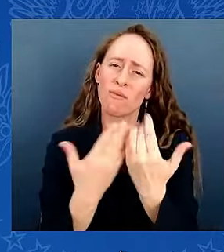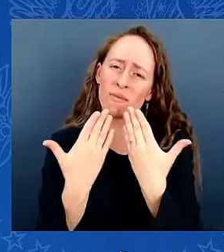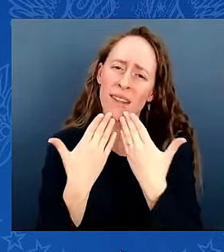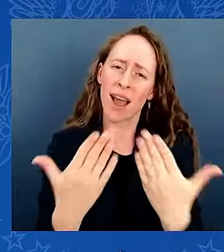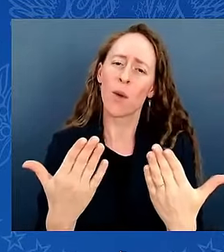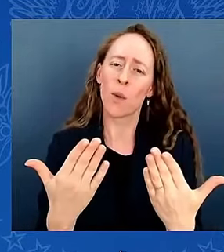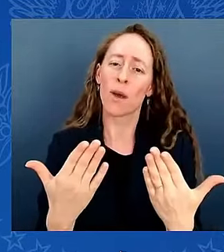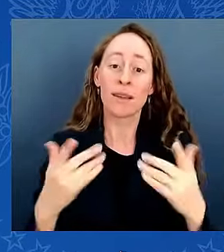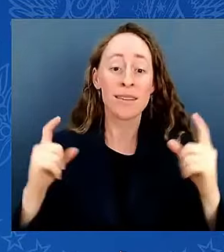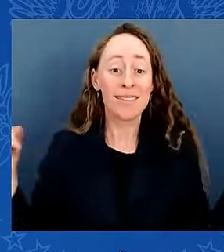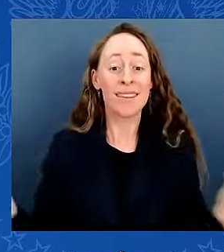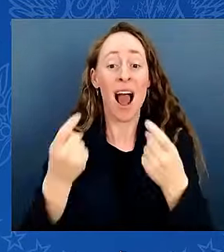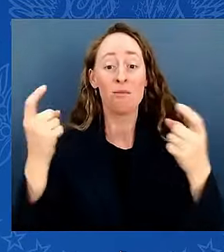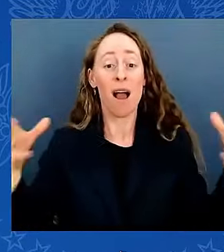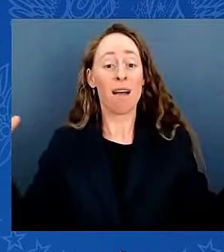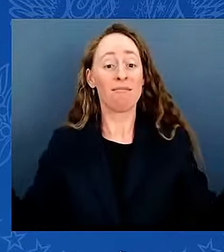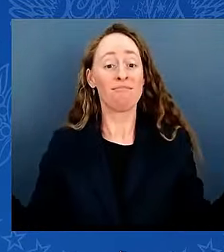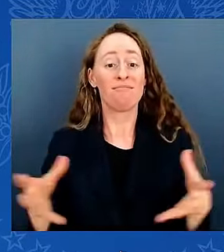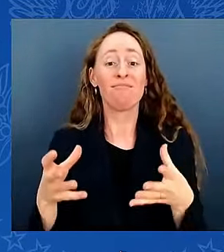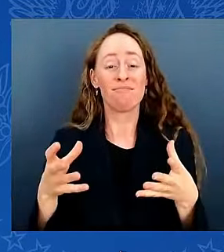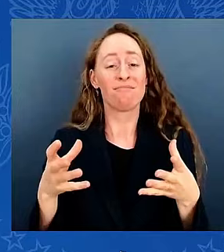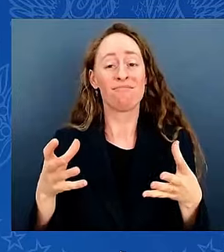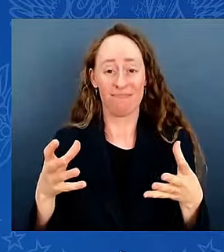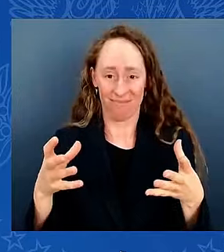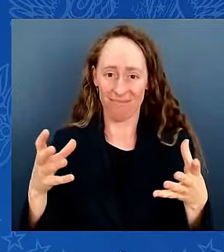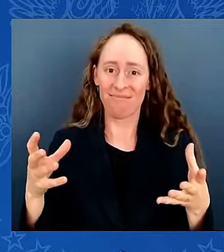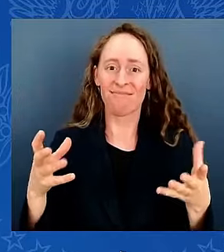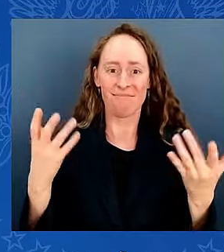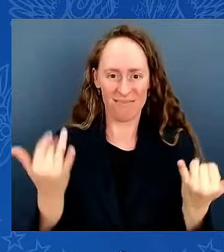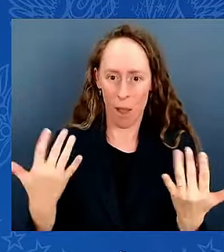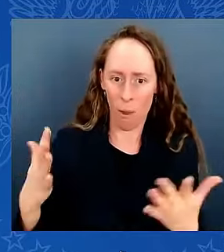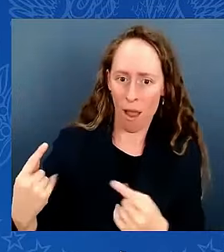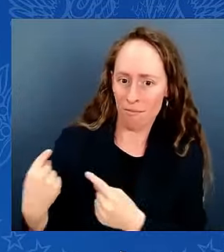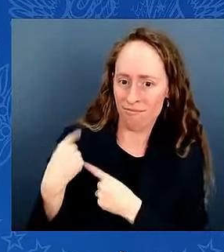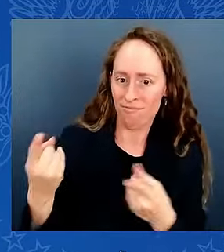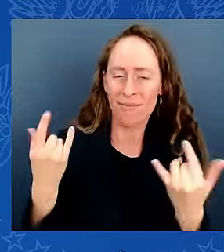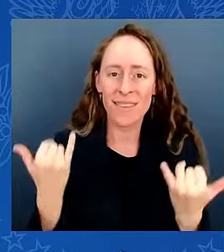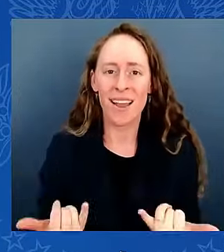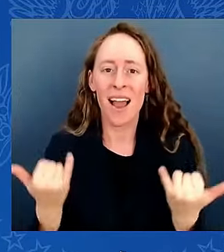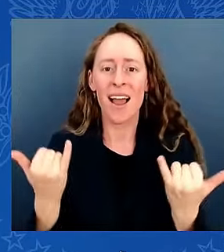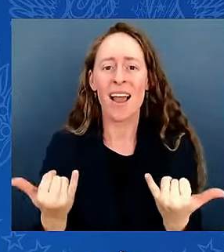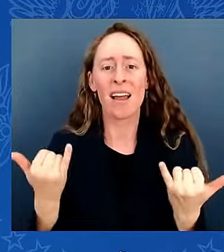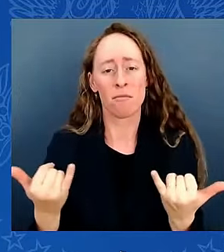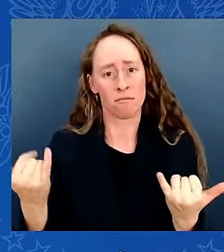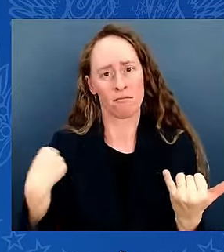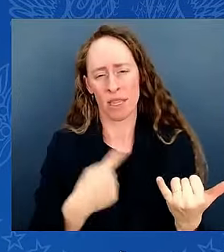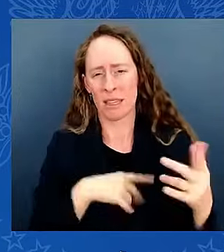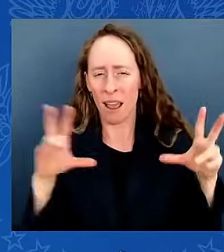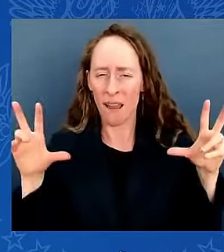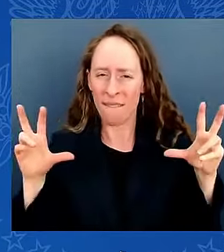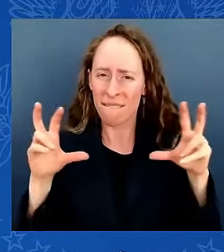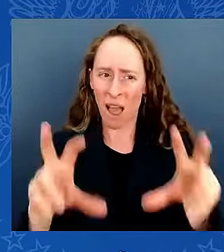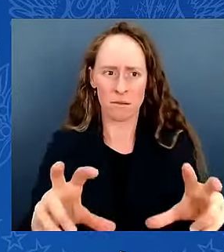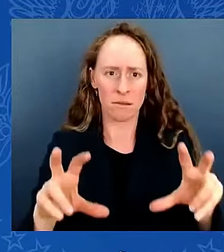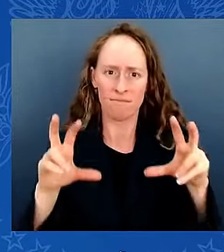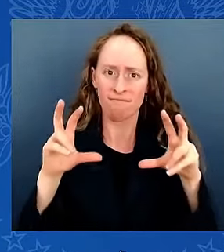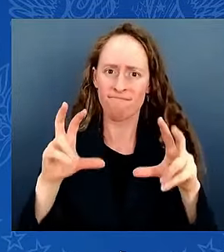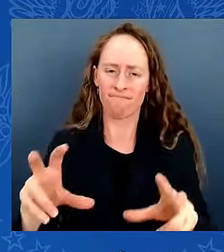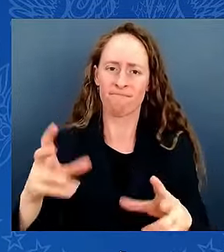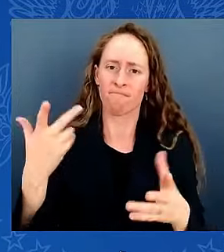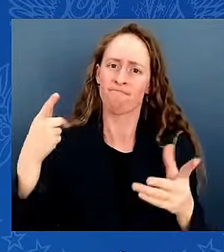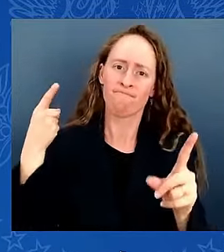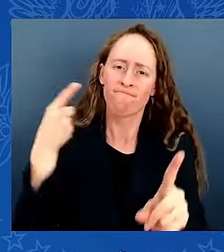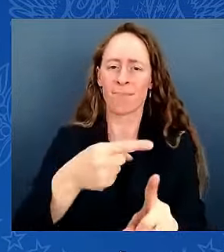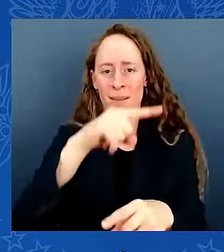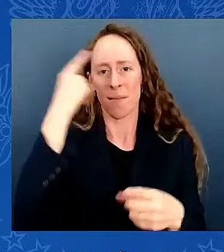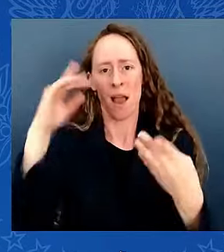investment in Black America in all of American history. We've centered racial equity as the center of everything we do. With your